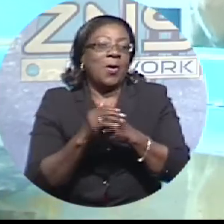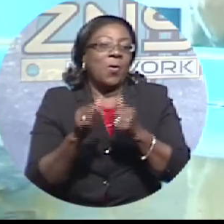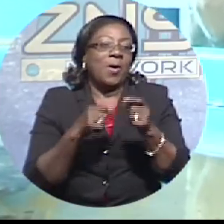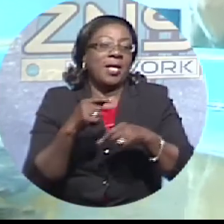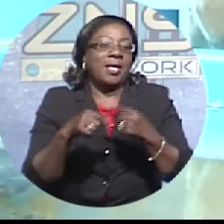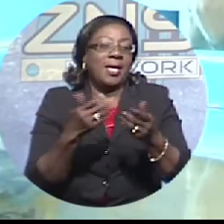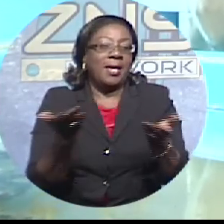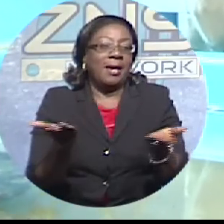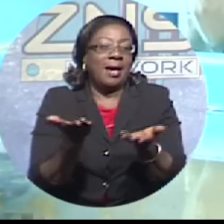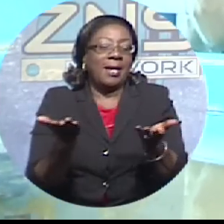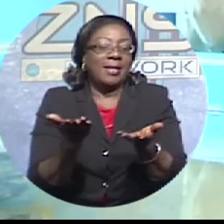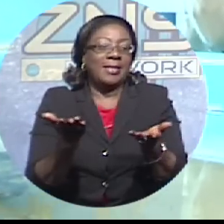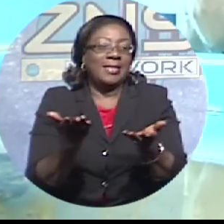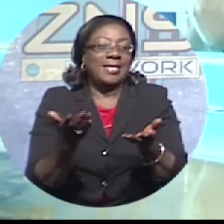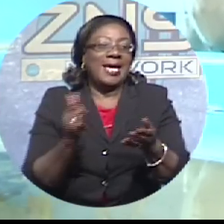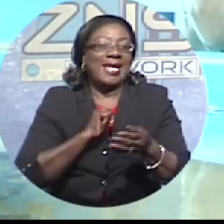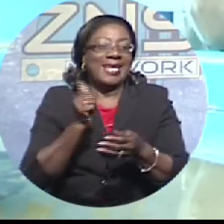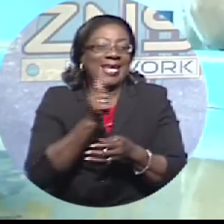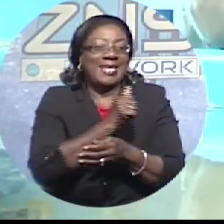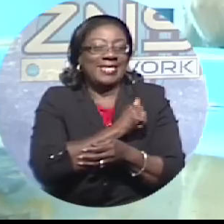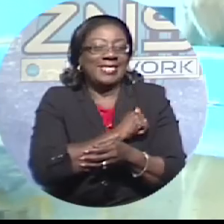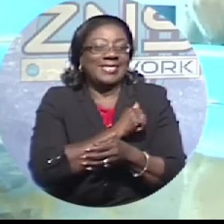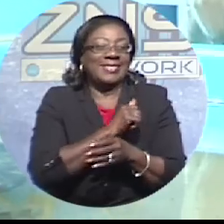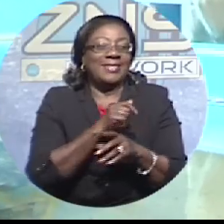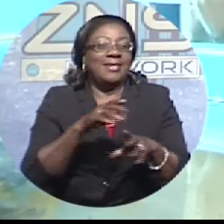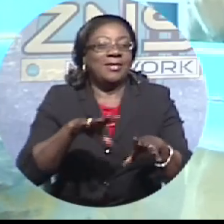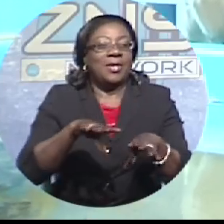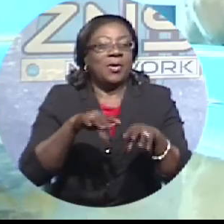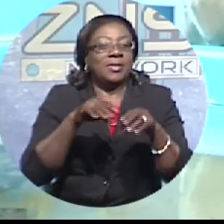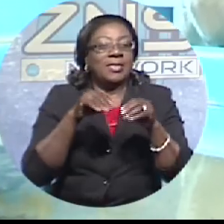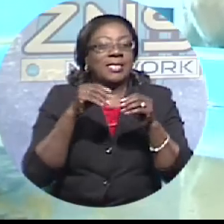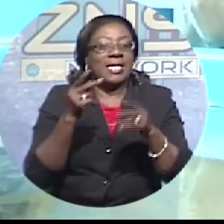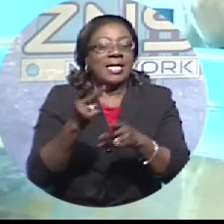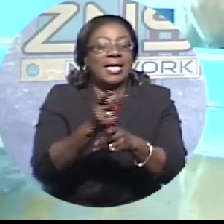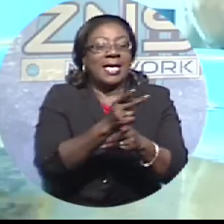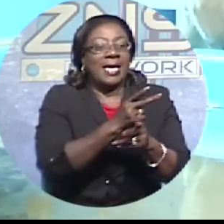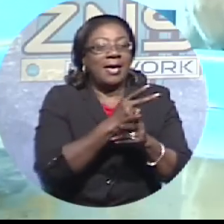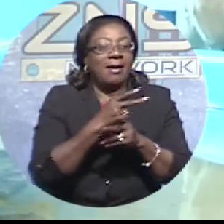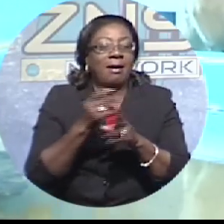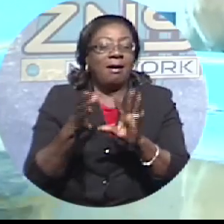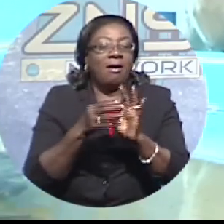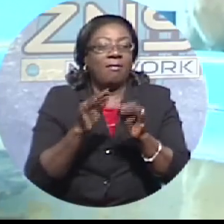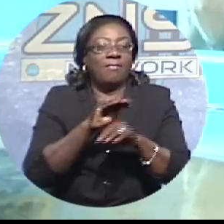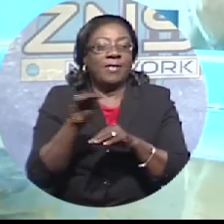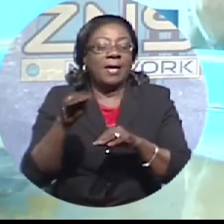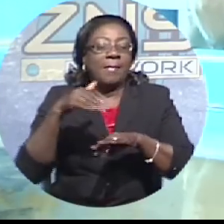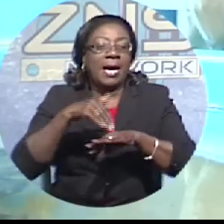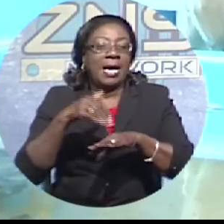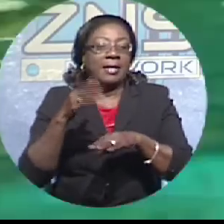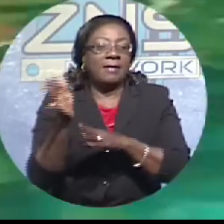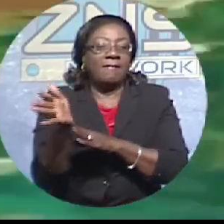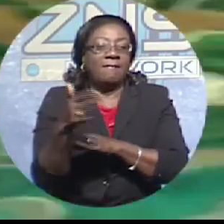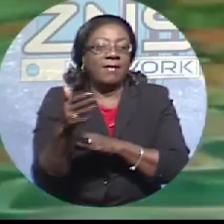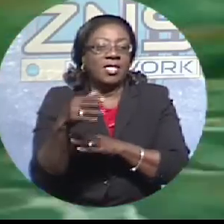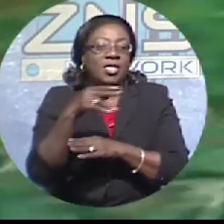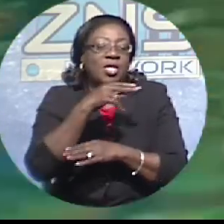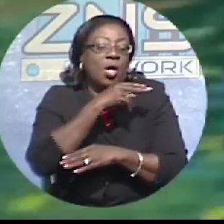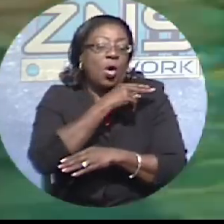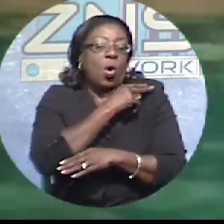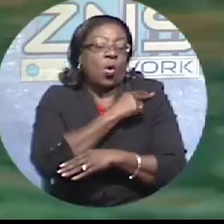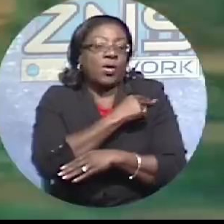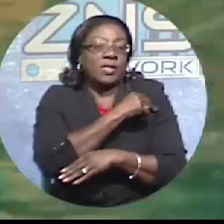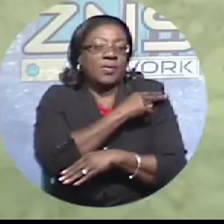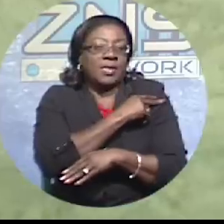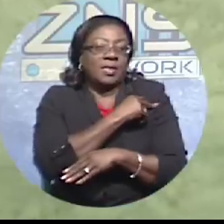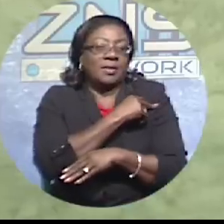are not only animals on display, but they also take care of them at the fish hospital. We'll take a deeper look. From endangered